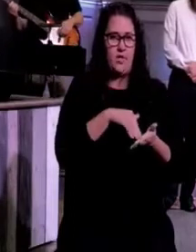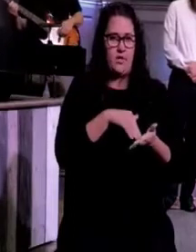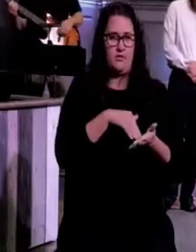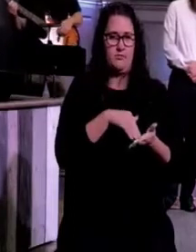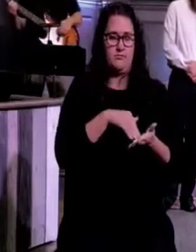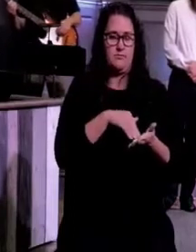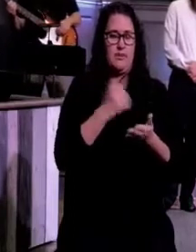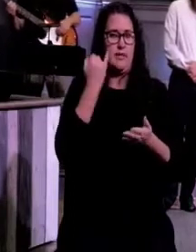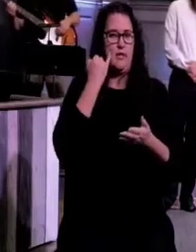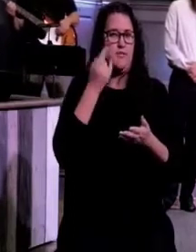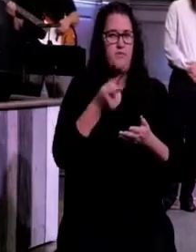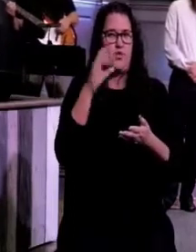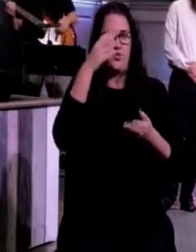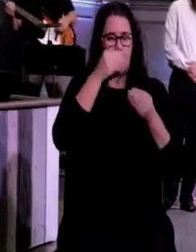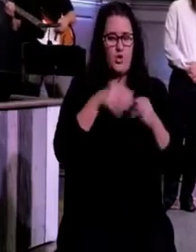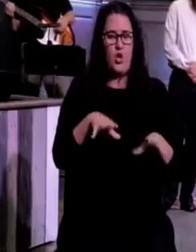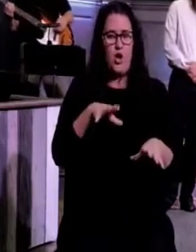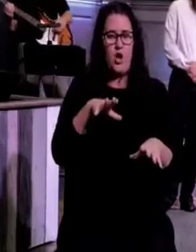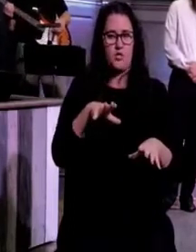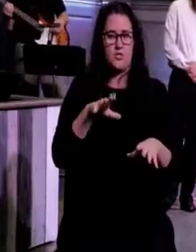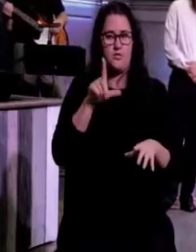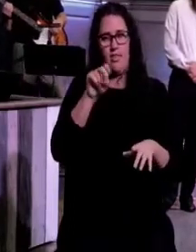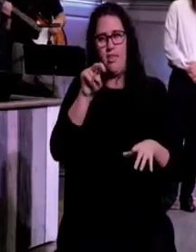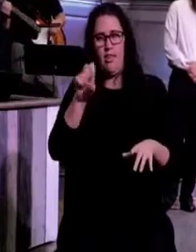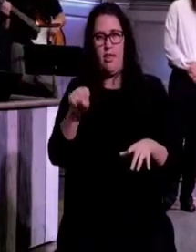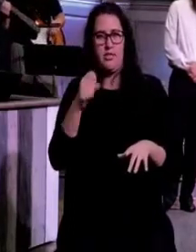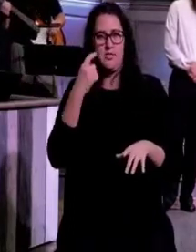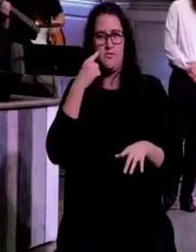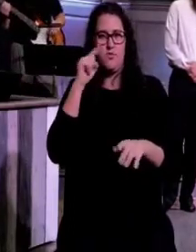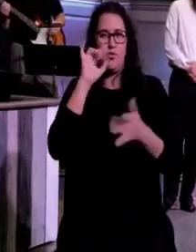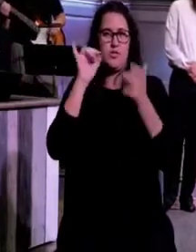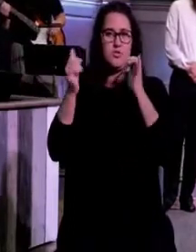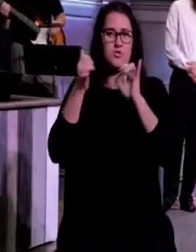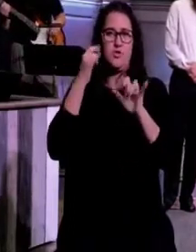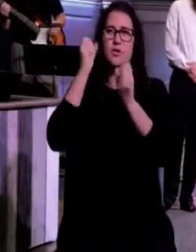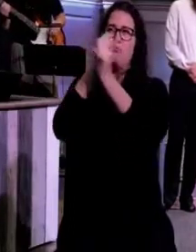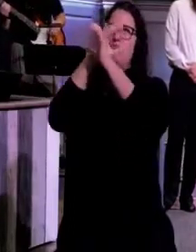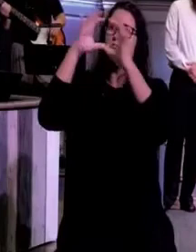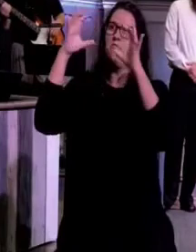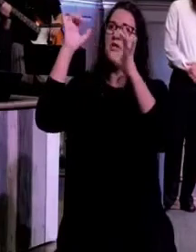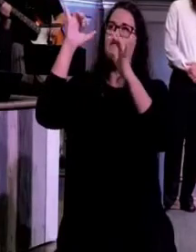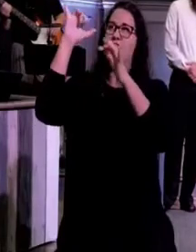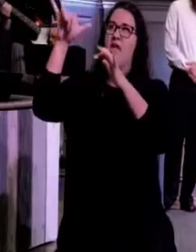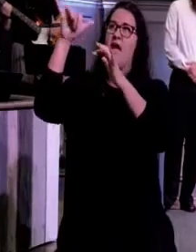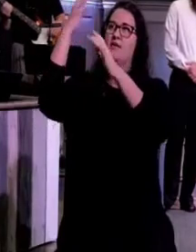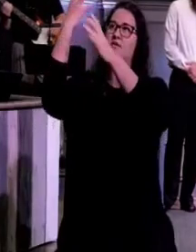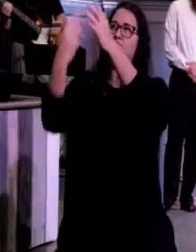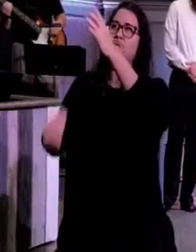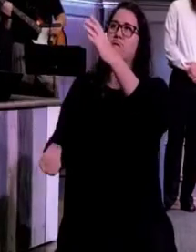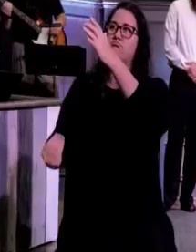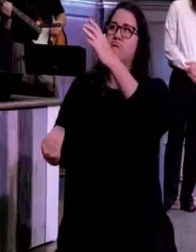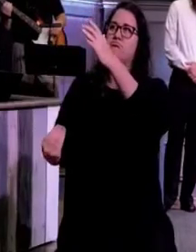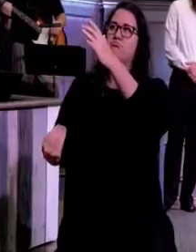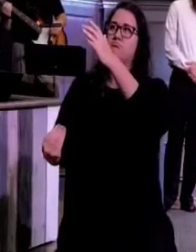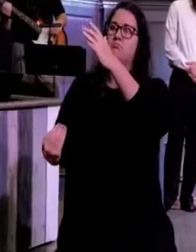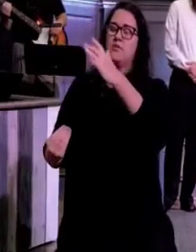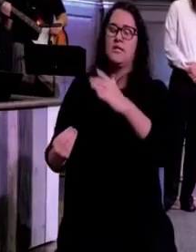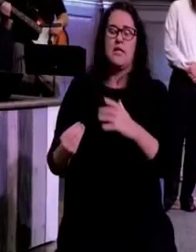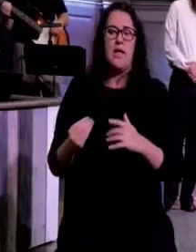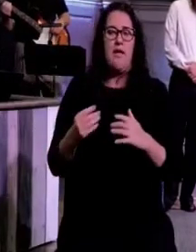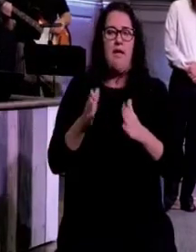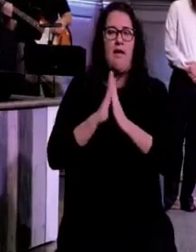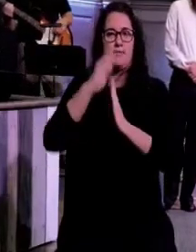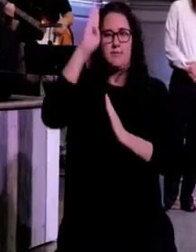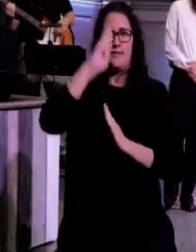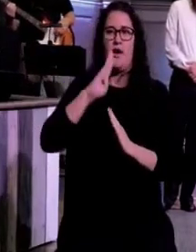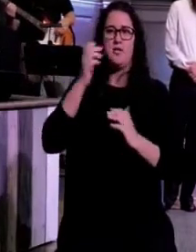If you've lost the lens of eternity out of your eyes, you need to pray that God would fasten your eyes